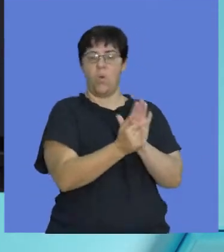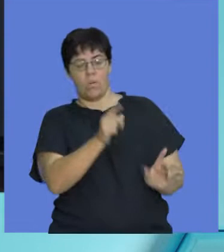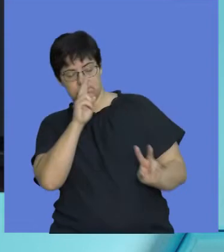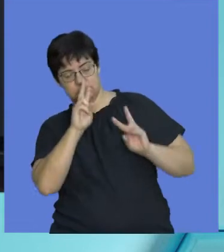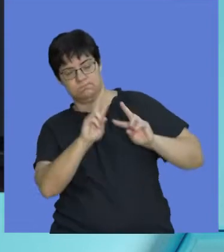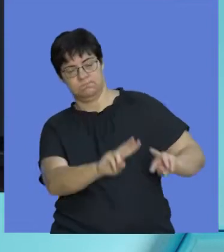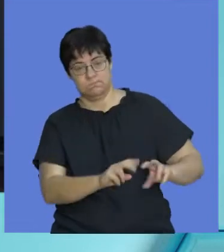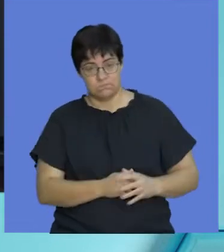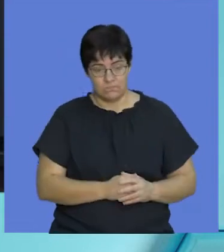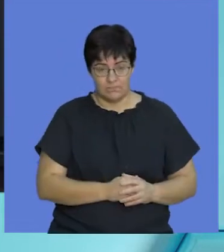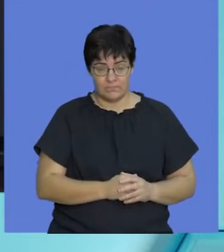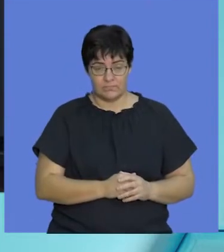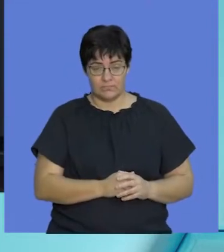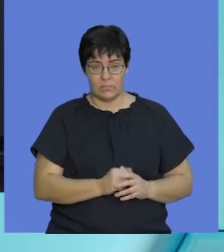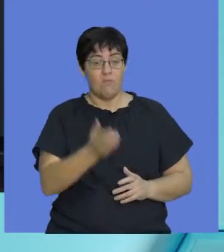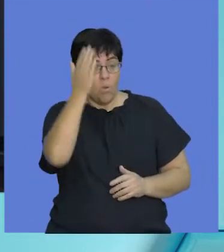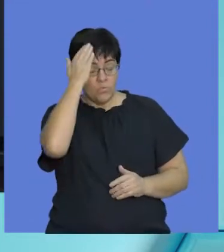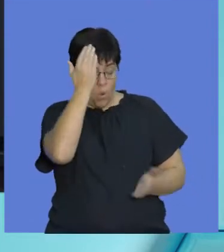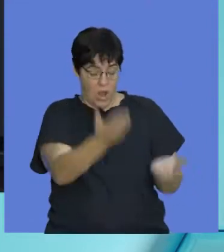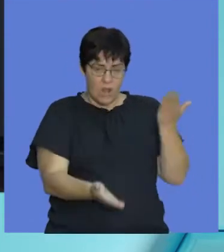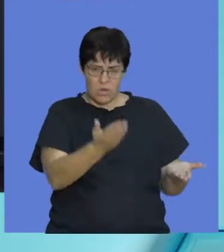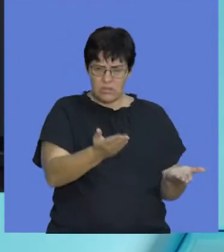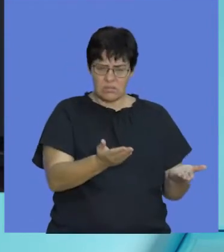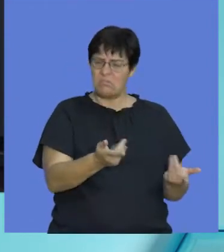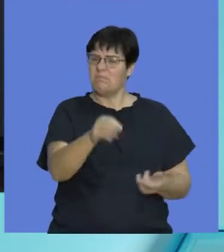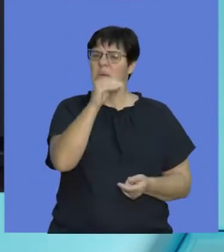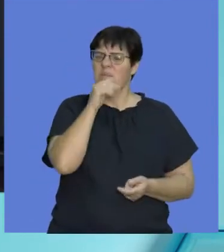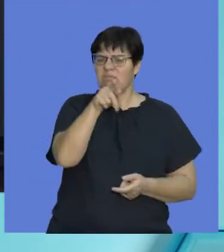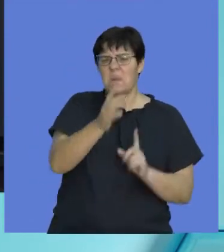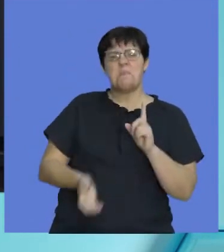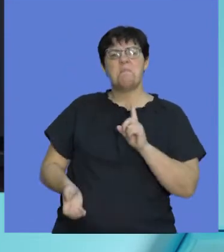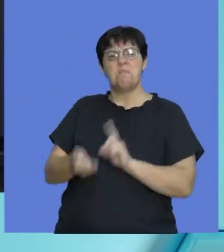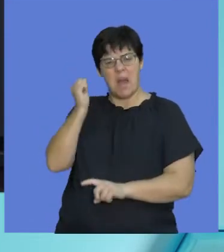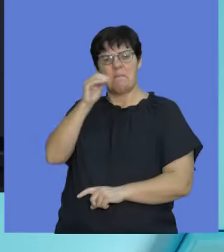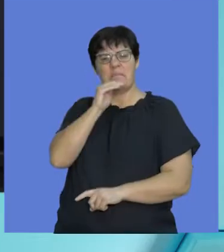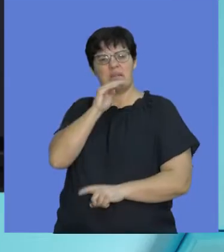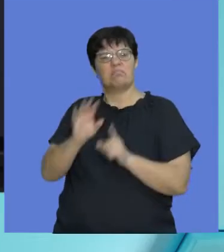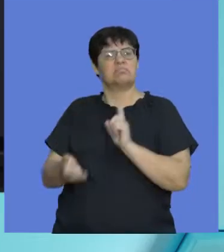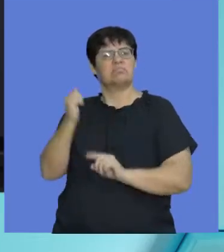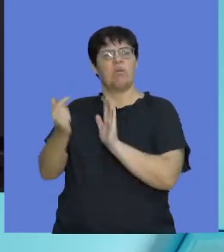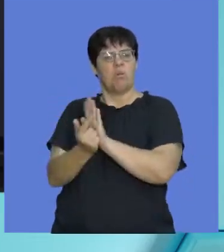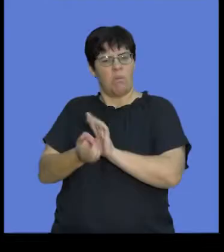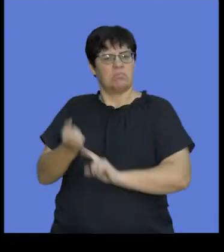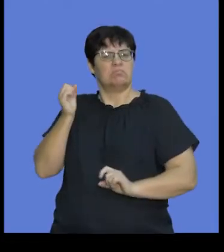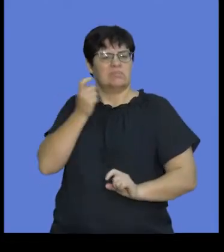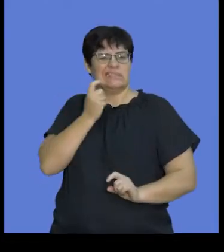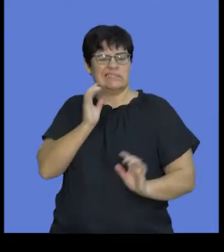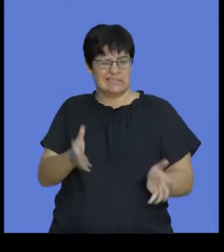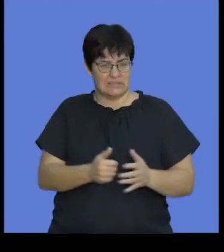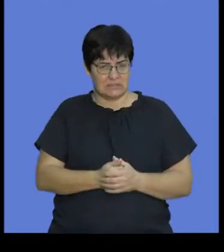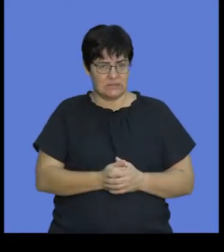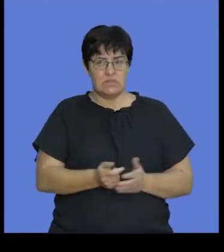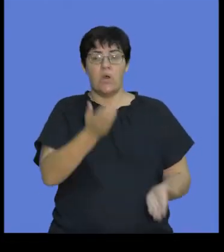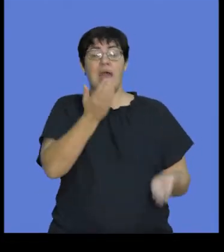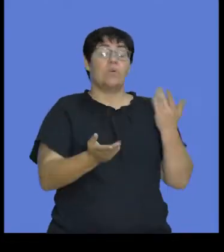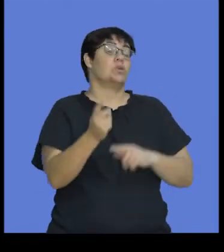we're looking at. So if you know the equation, often it means that you can get to the definition or the law. So